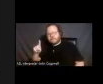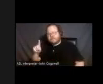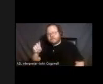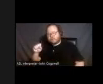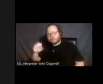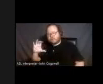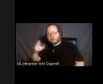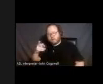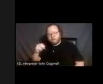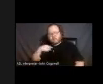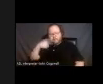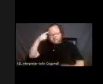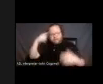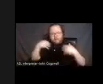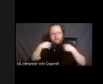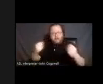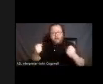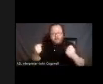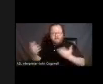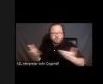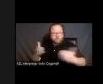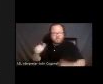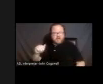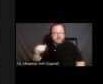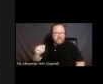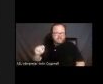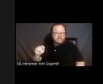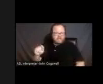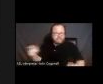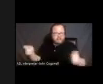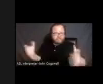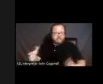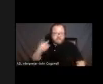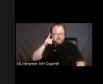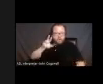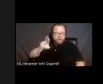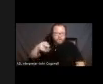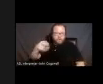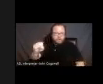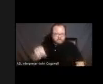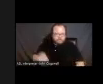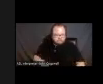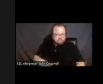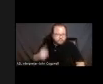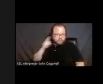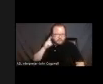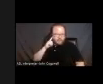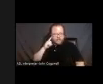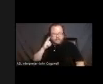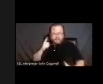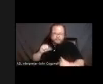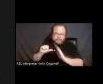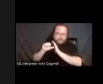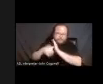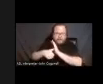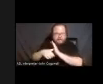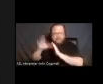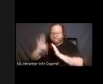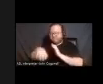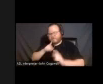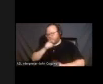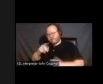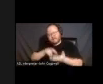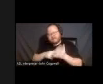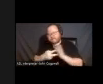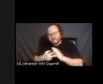Mental Health Services Act Administrator for RUHSBH. And that sounds really impressive, but what it just really means is